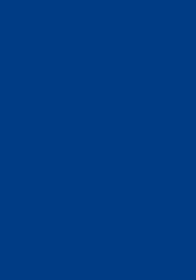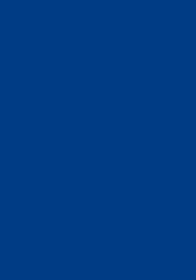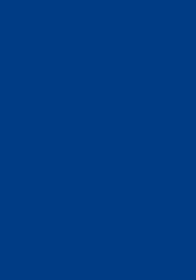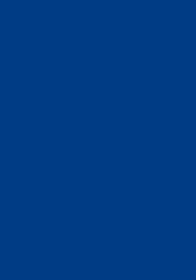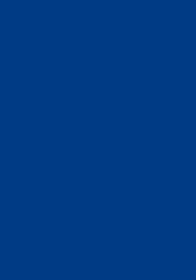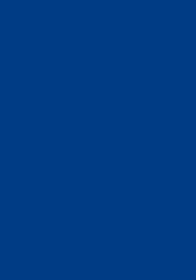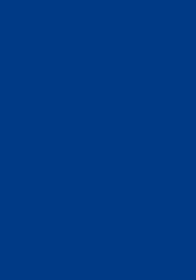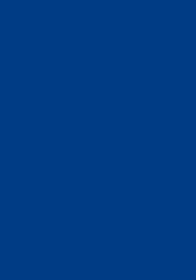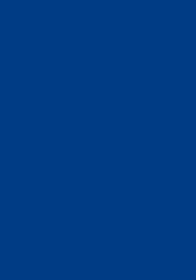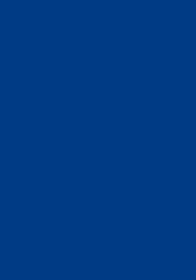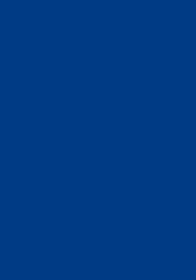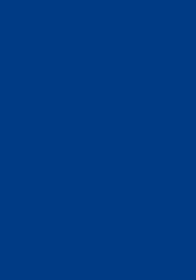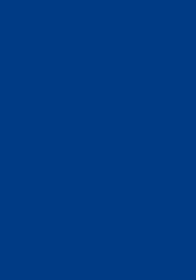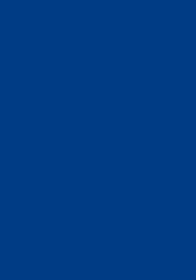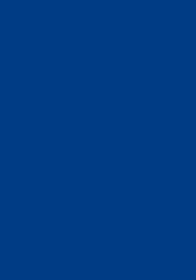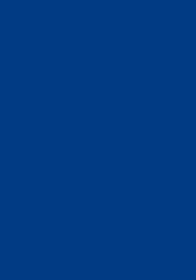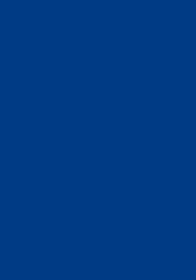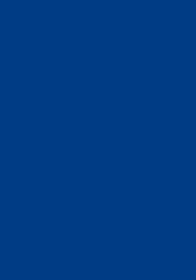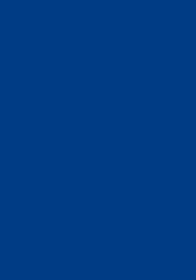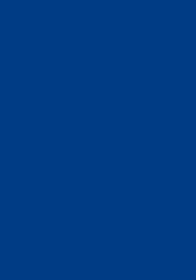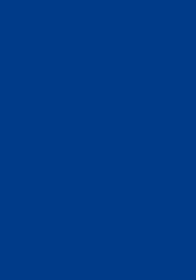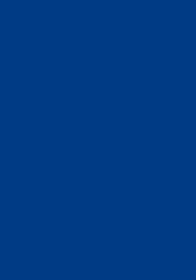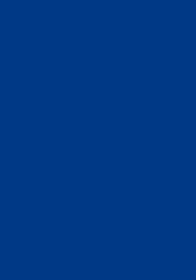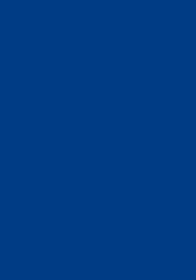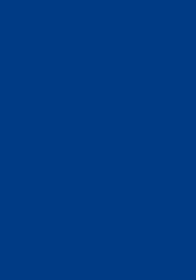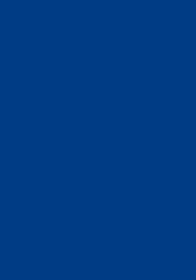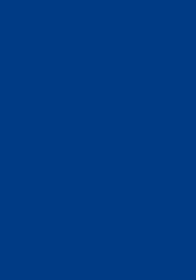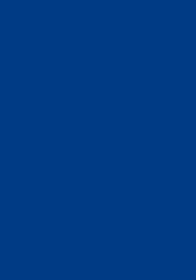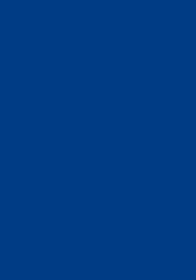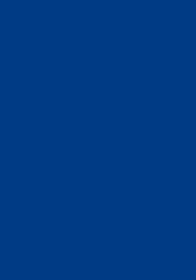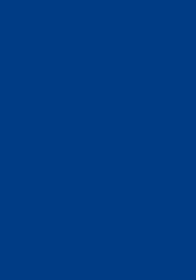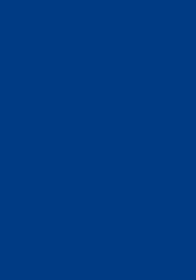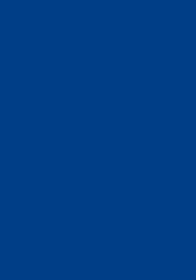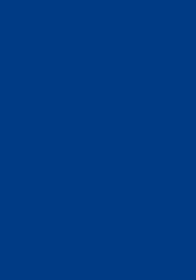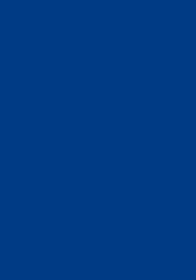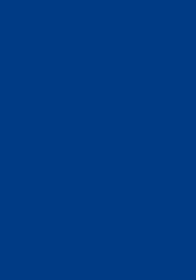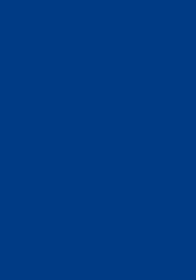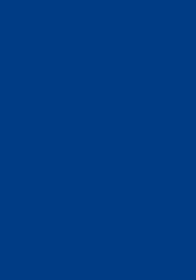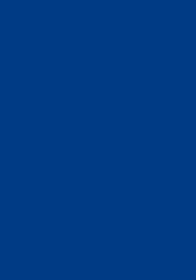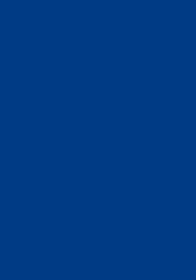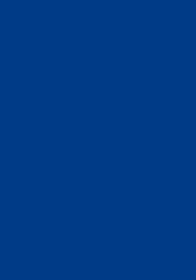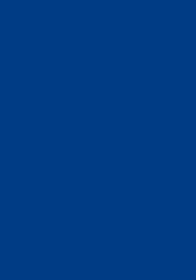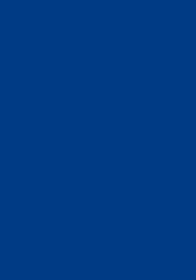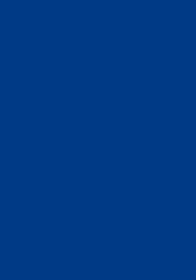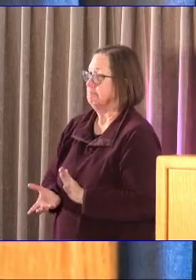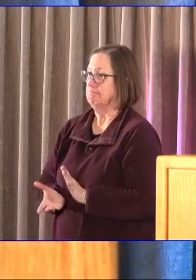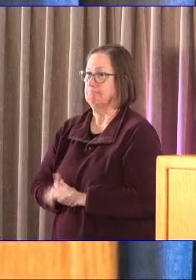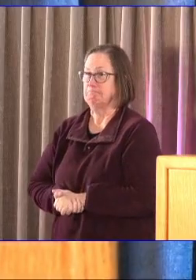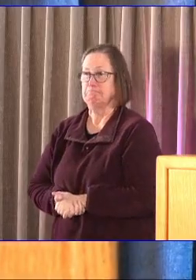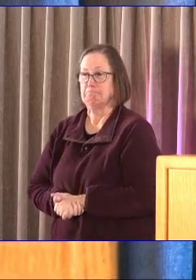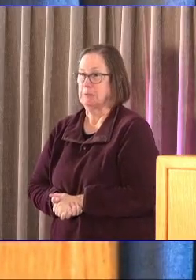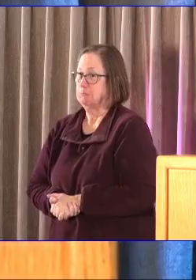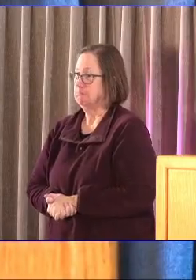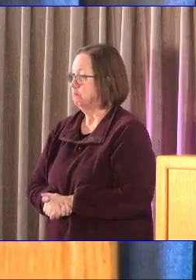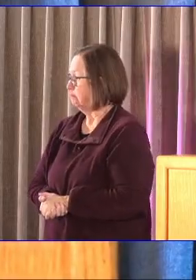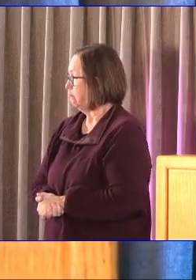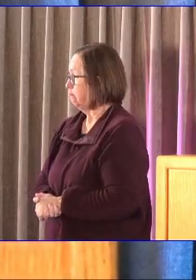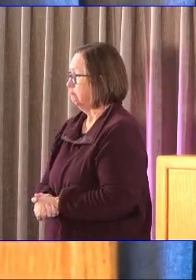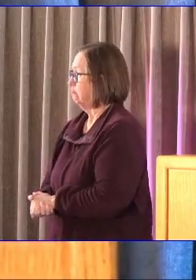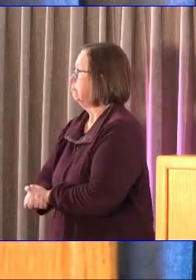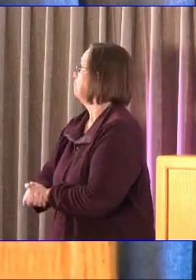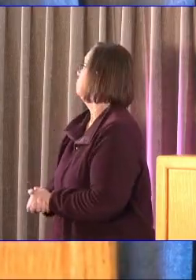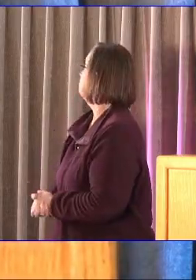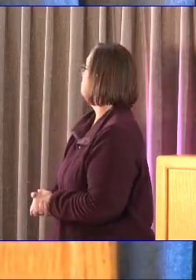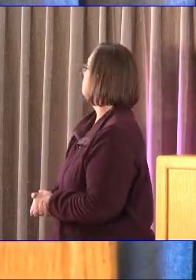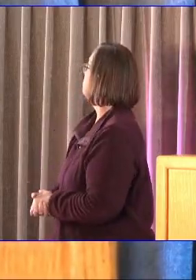Thank you all for being here. I really appreciate it. We're going to go ahead and get started because I want to be respectful of your time. What we will be sharing here today comes